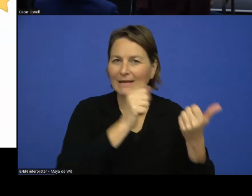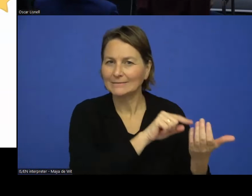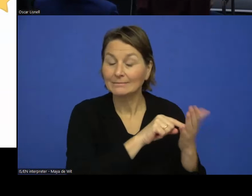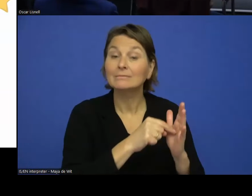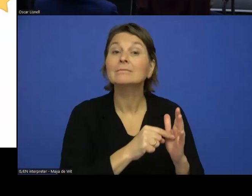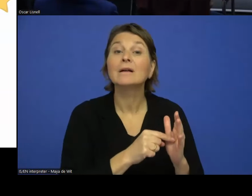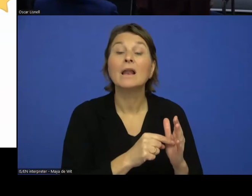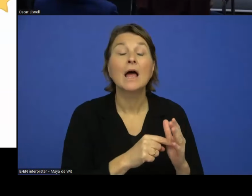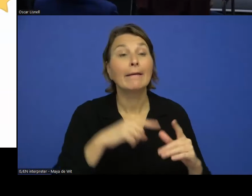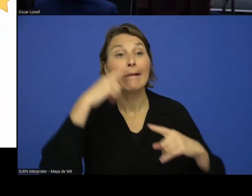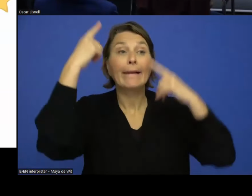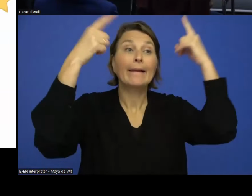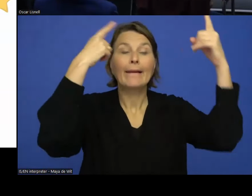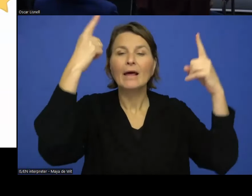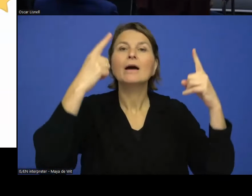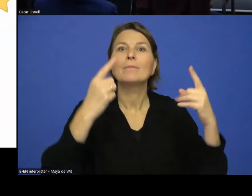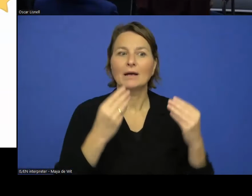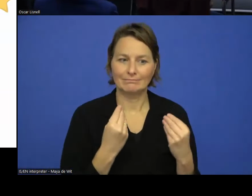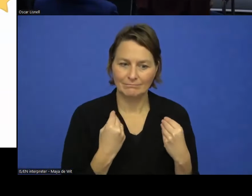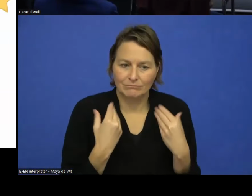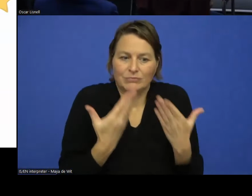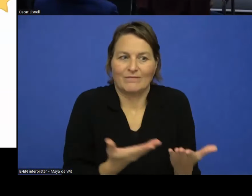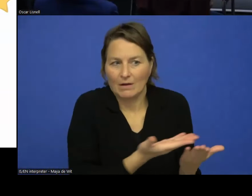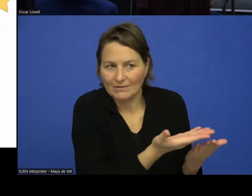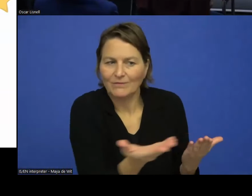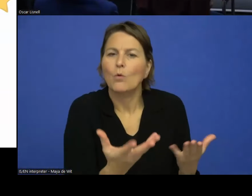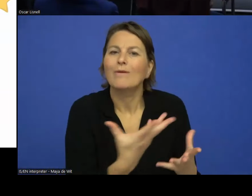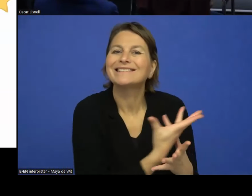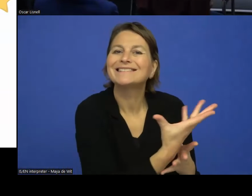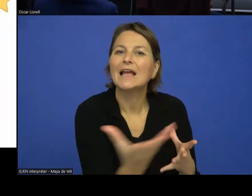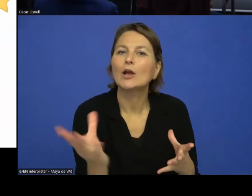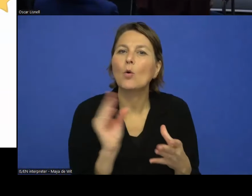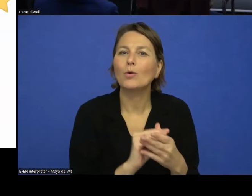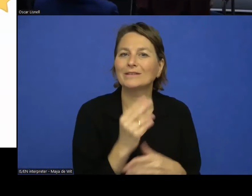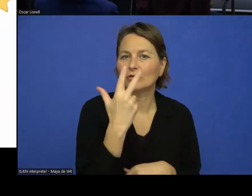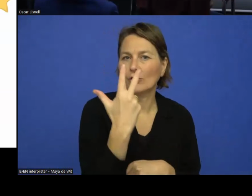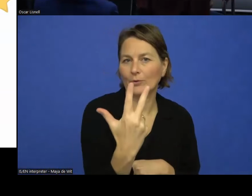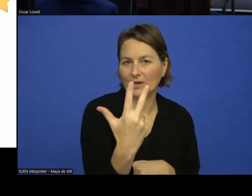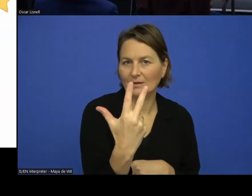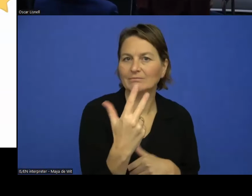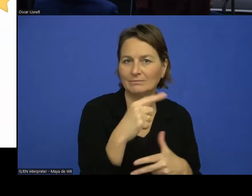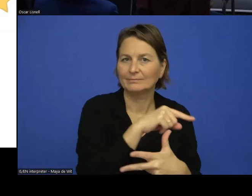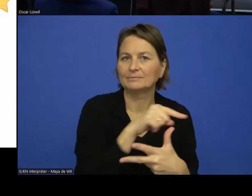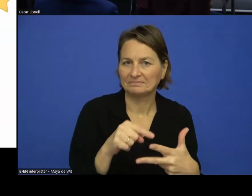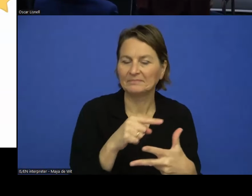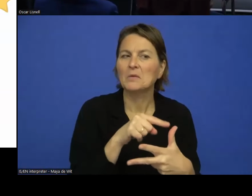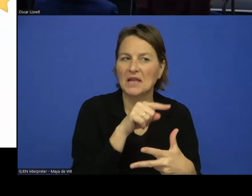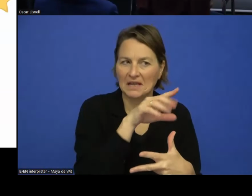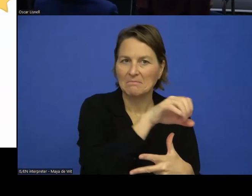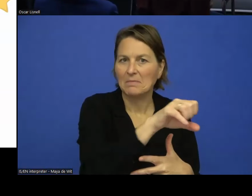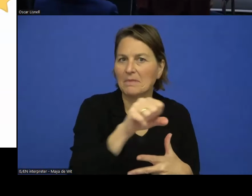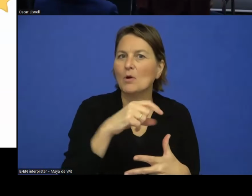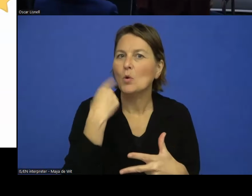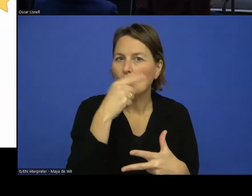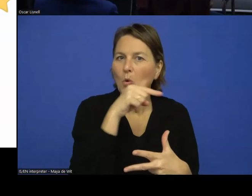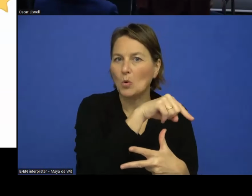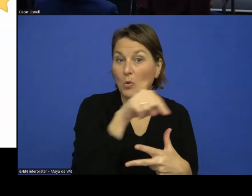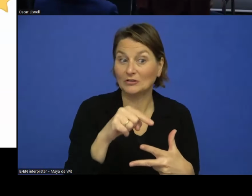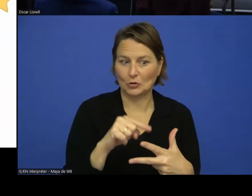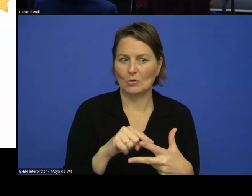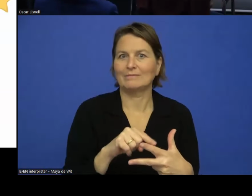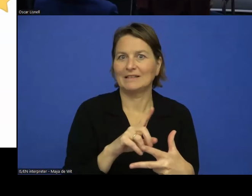already identified 3 stakeholders. So a big challenge ahead for the next 3 years, starting from this month. And hopefully there will be